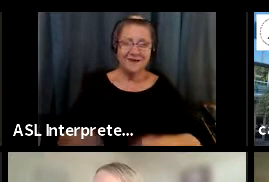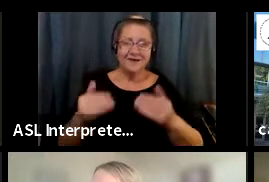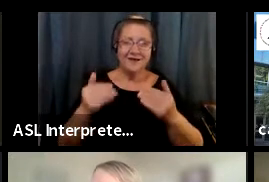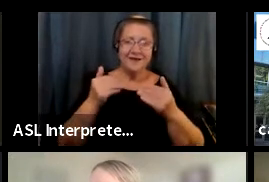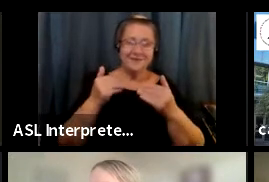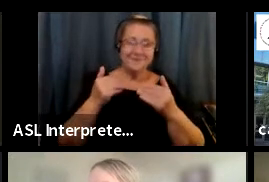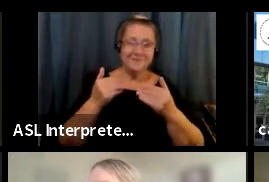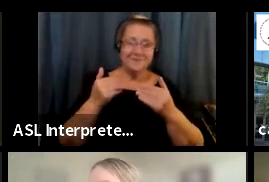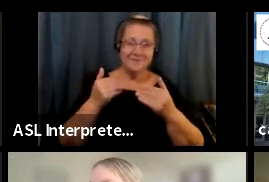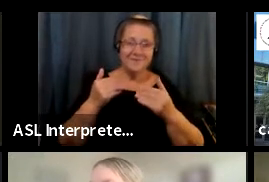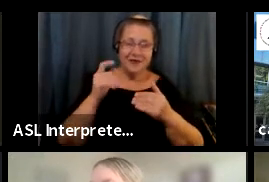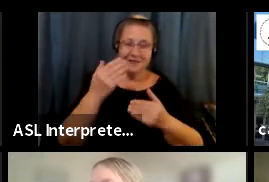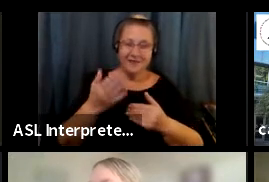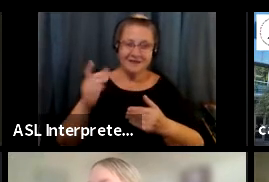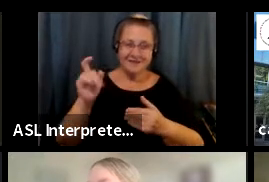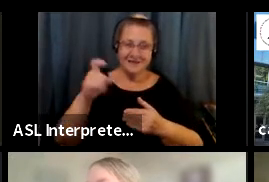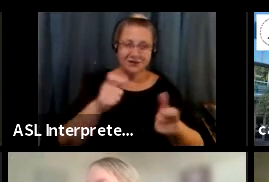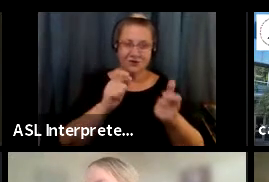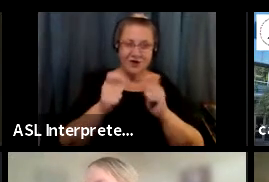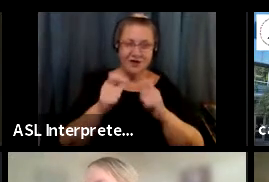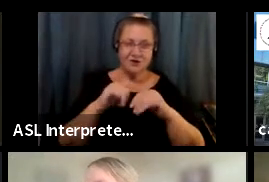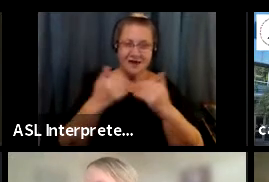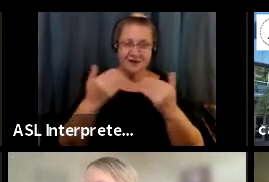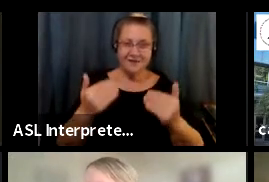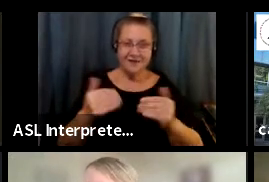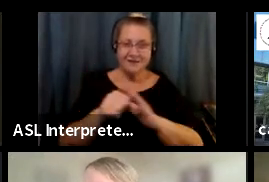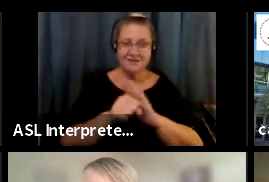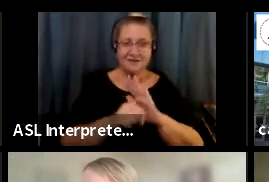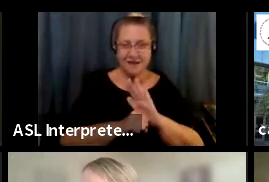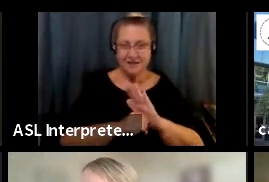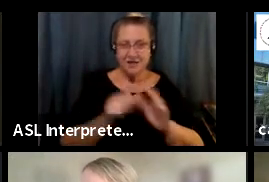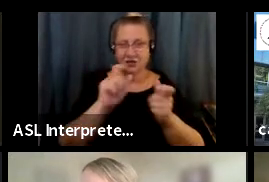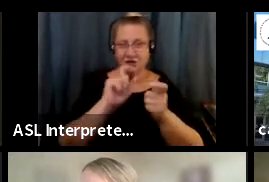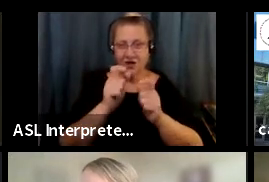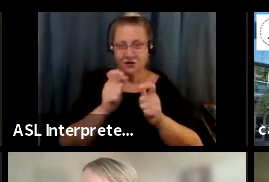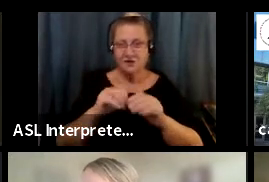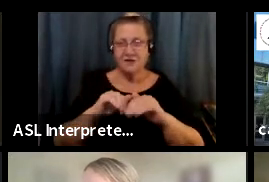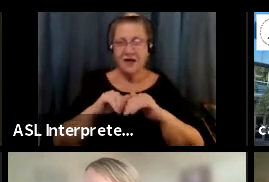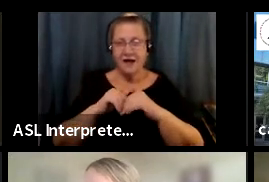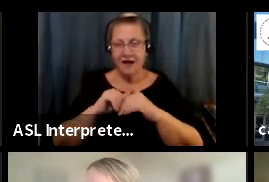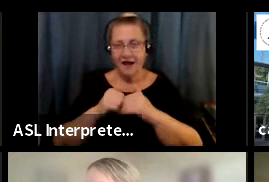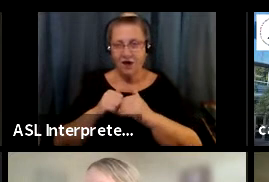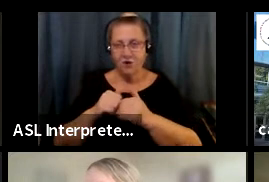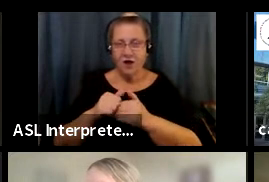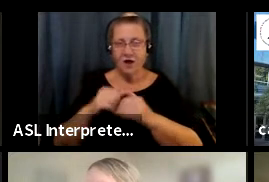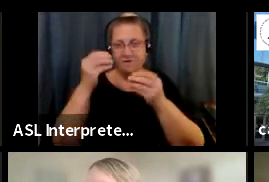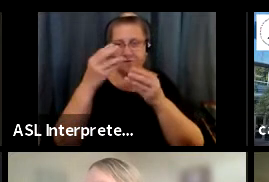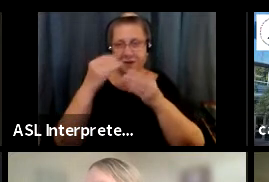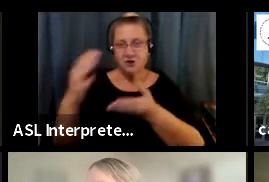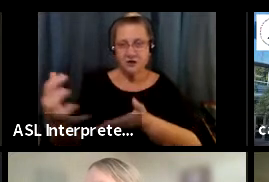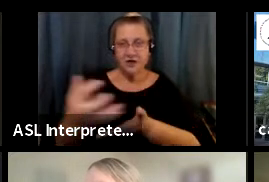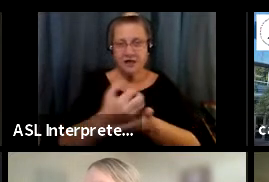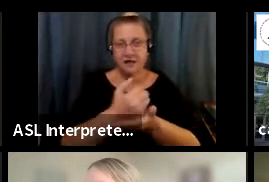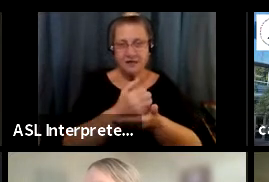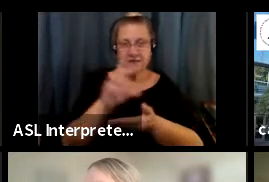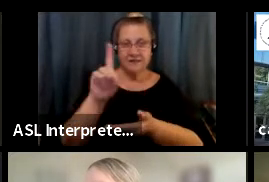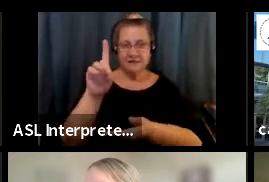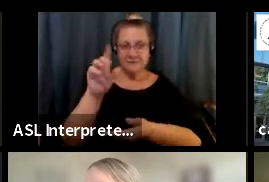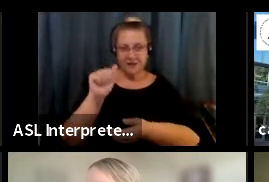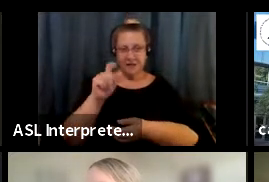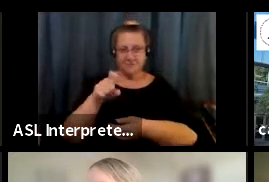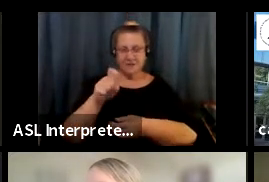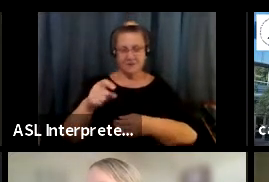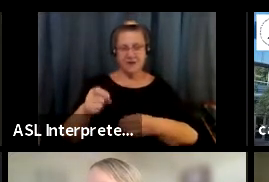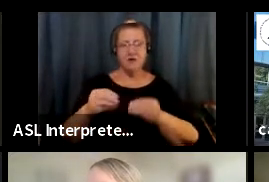functional disability information in multiple contexts and how public health is conducted. Disability must be better understood